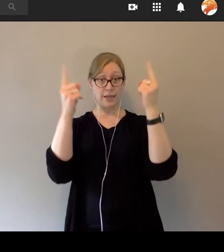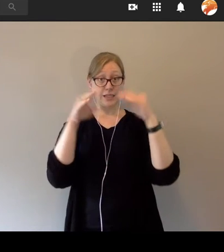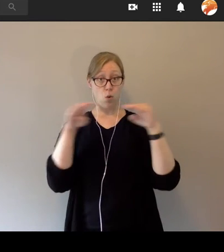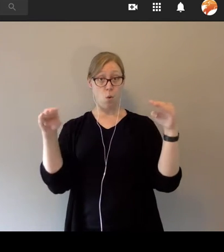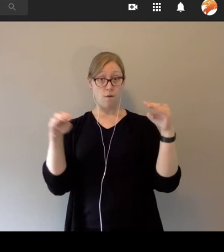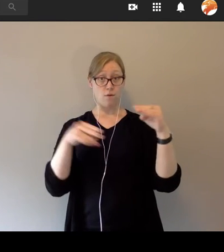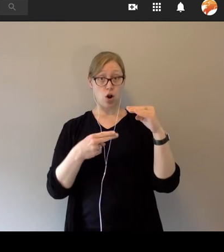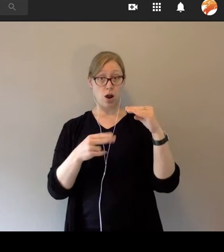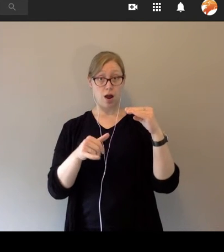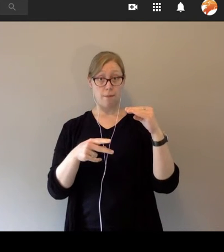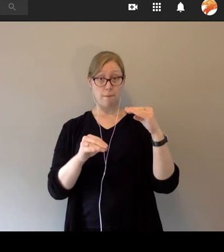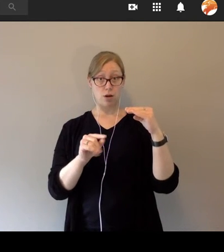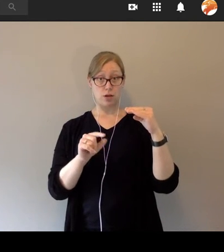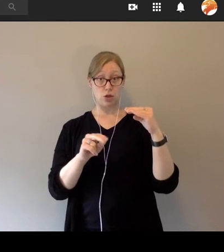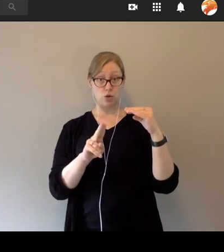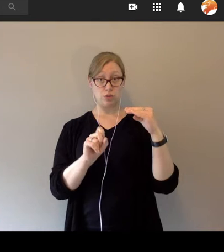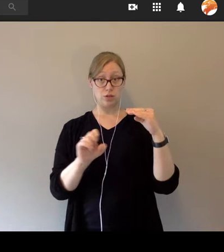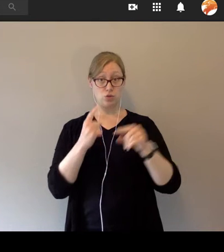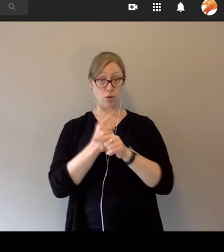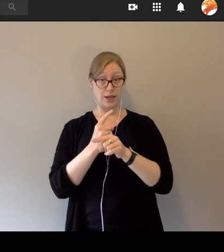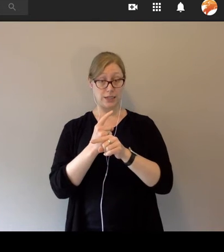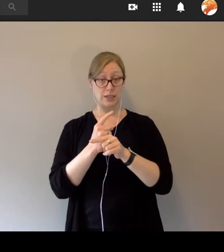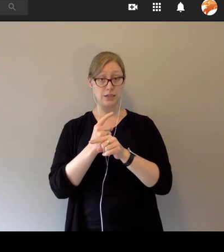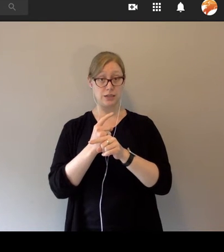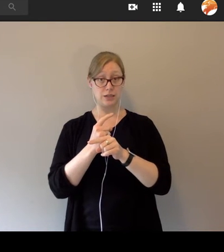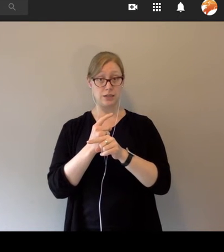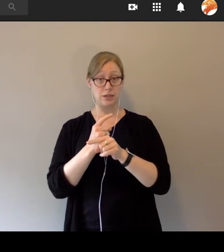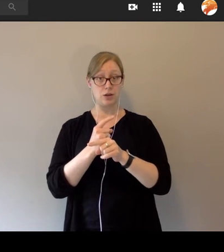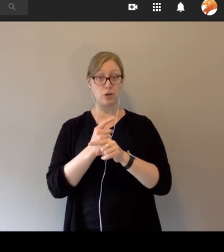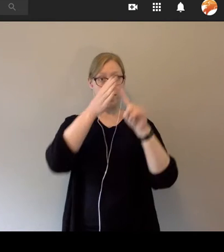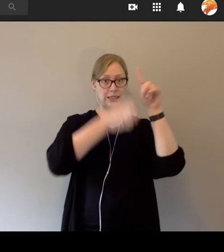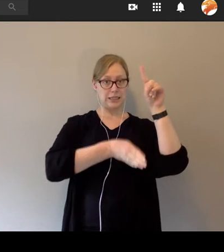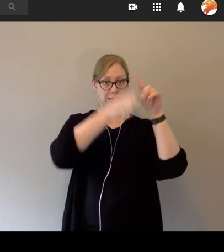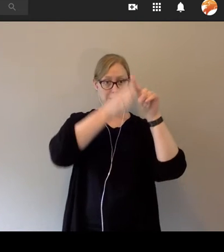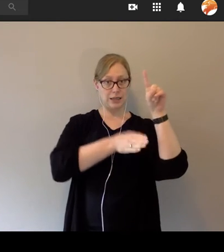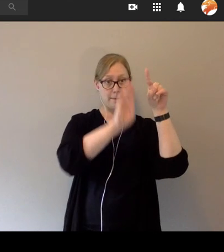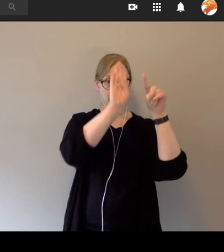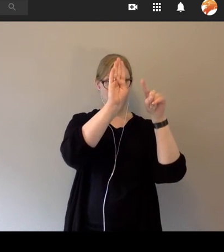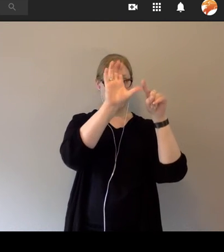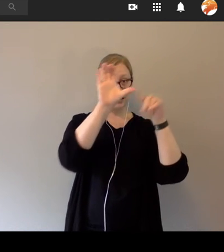of alpha is the opposite over hypotenuse. That is BC over